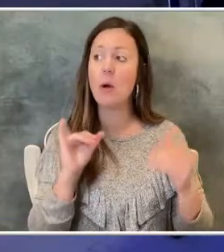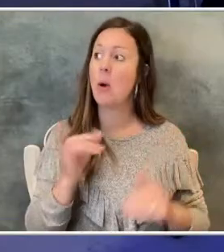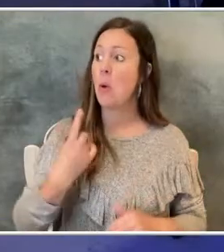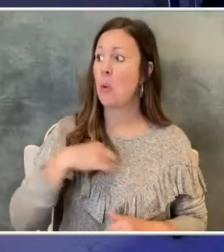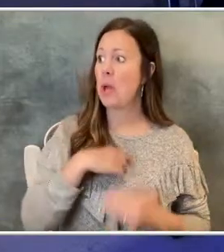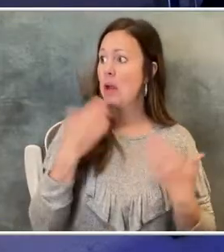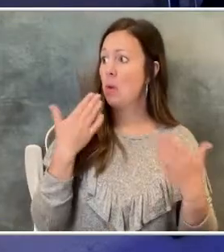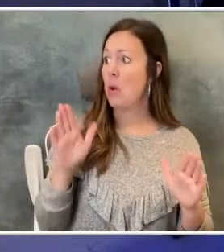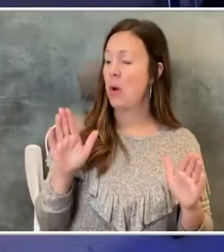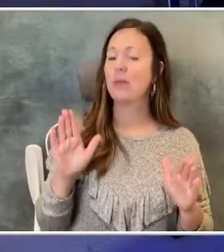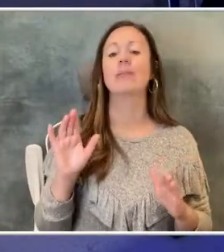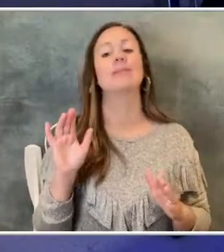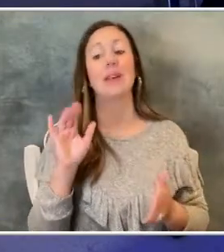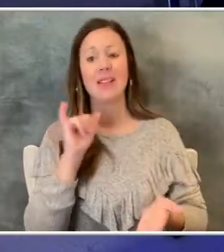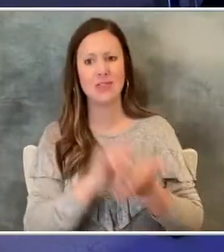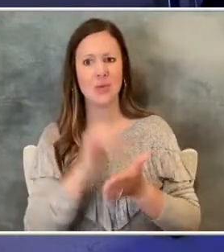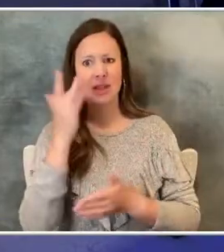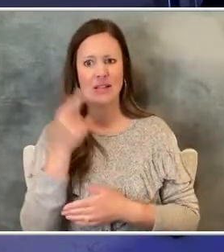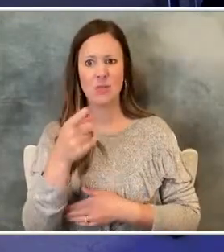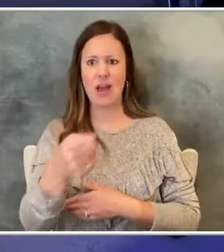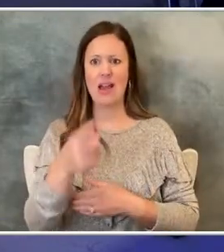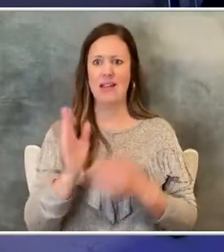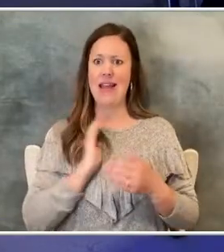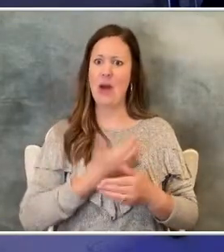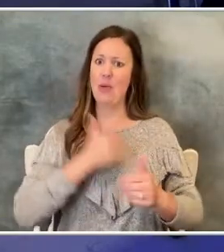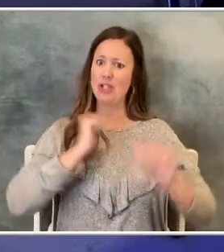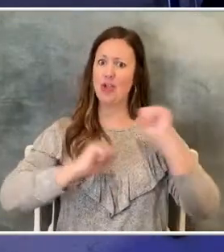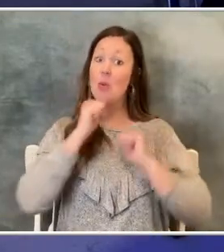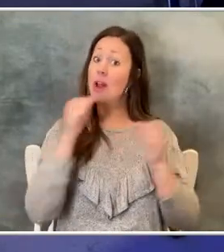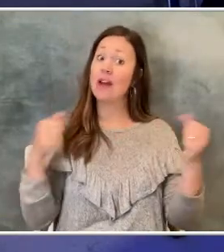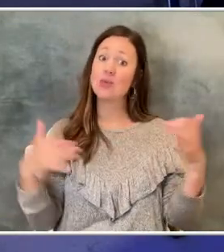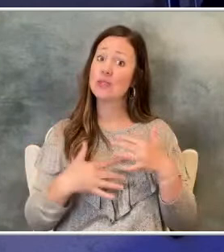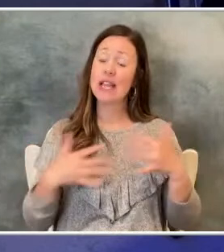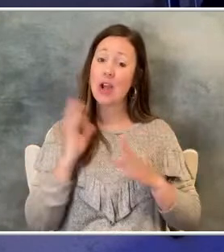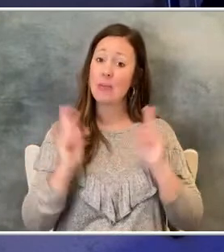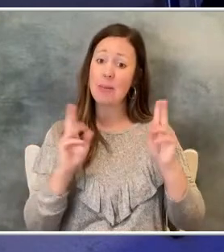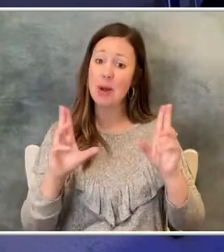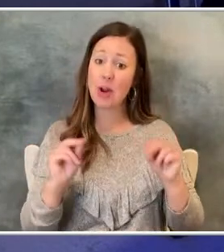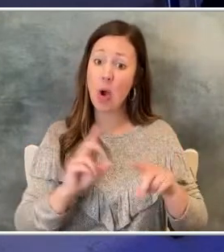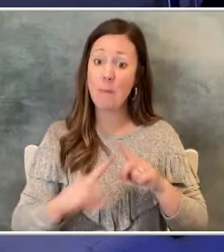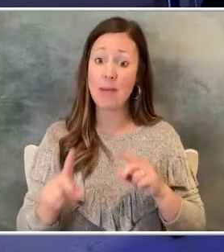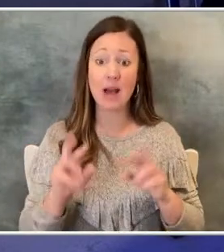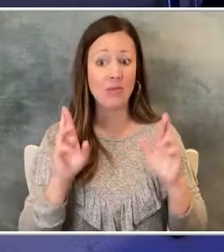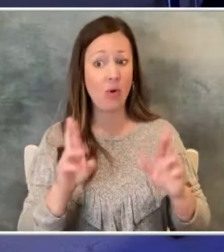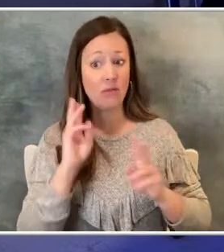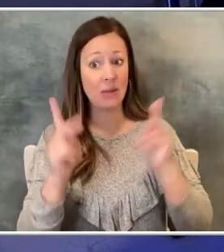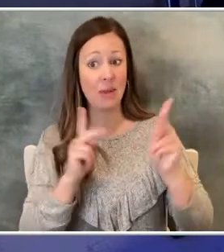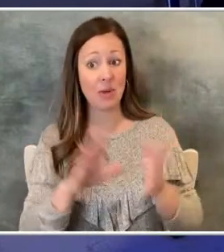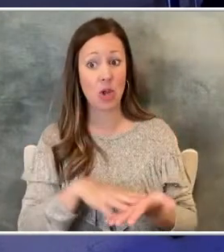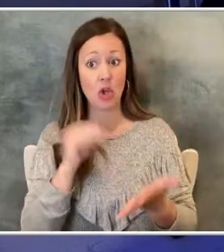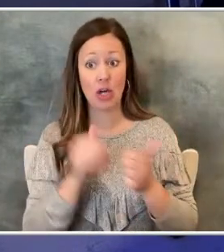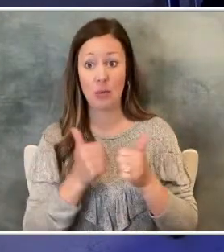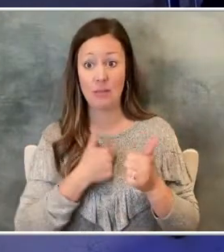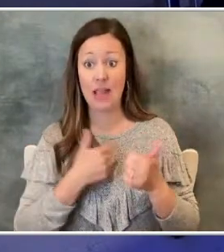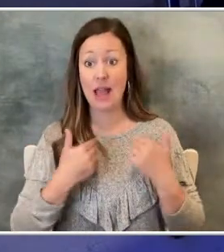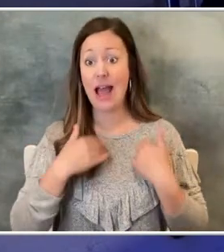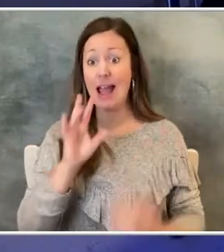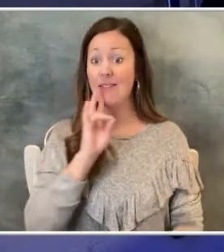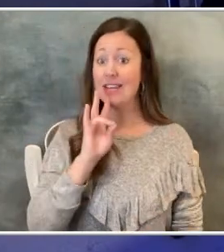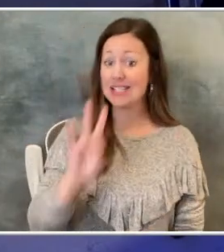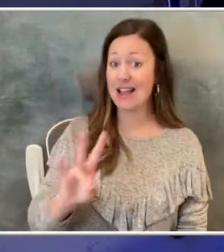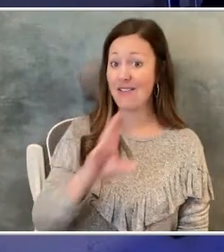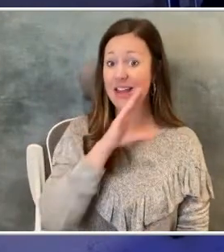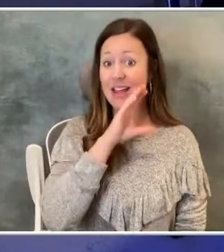this program. It's not to scare people, but if hopefully people are learning alongside with me, because I have a 7 and a 10-year-old, and this